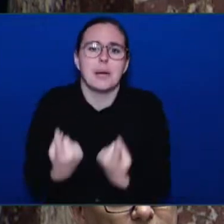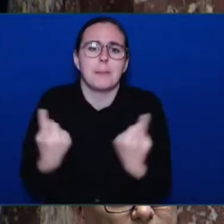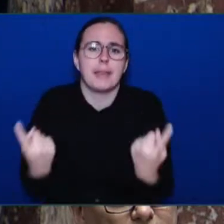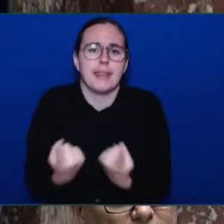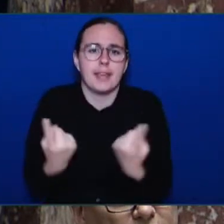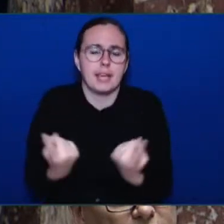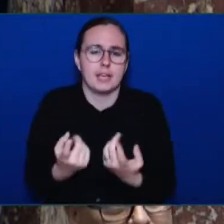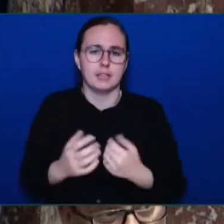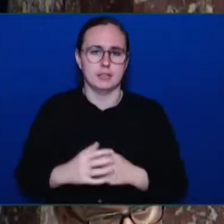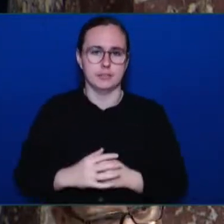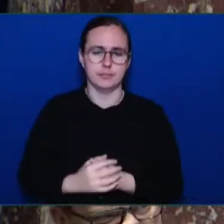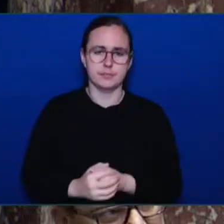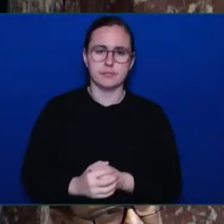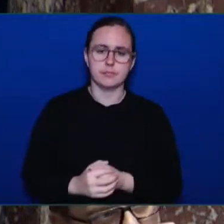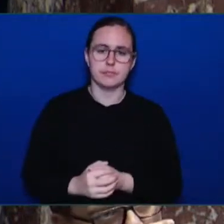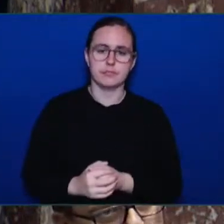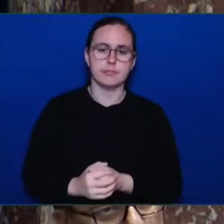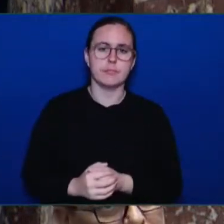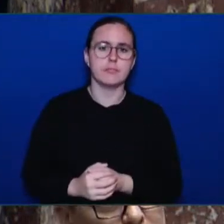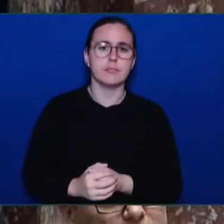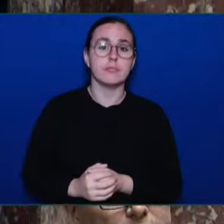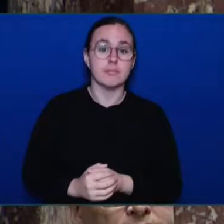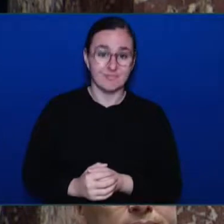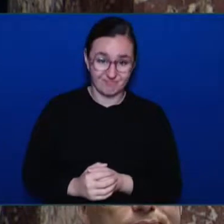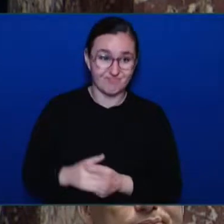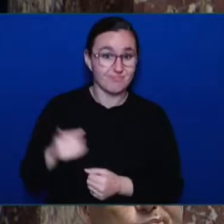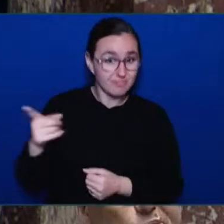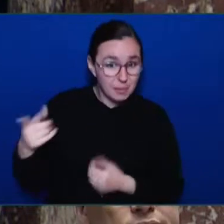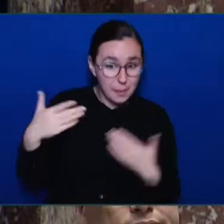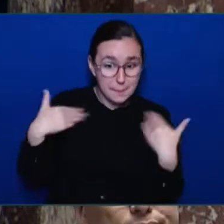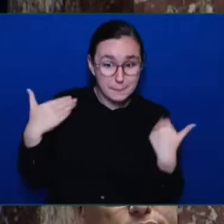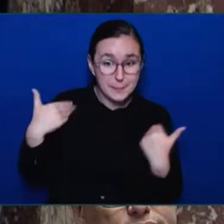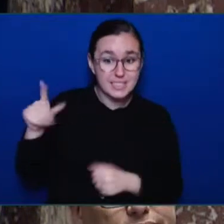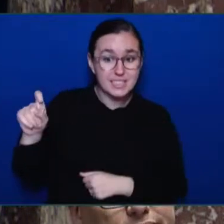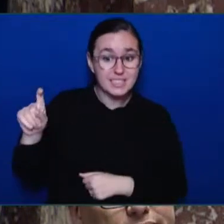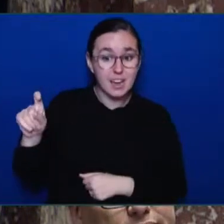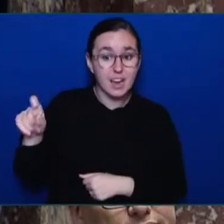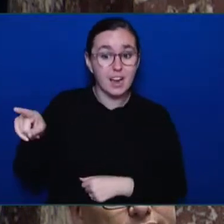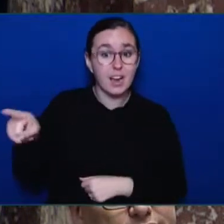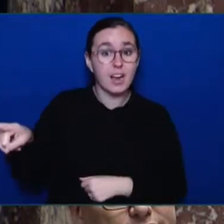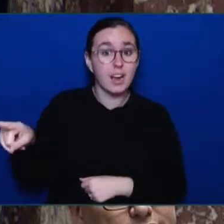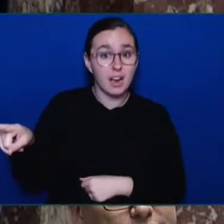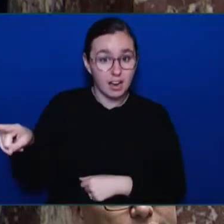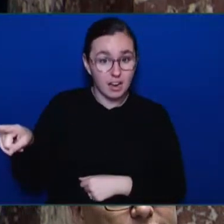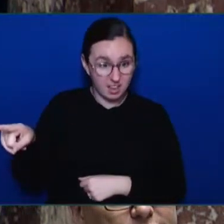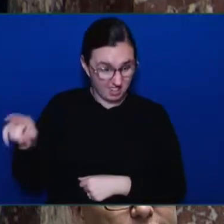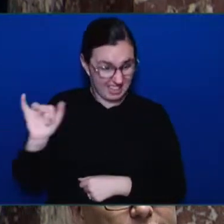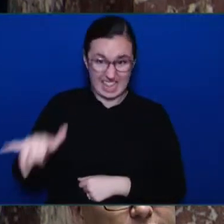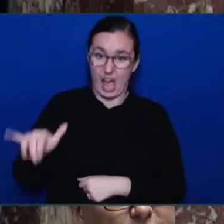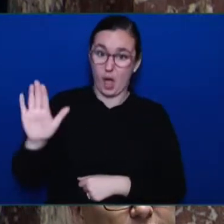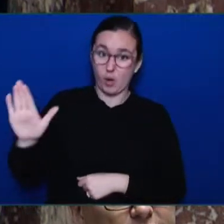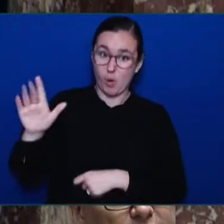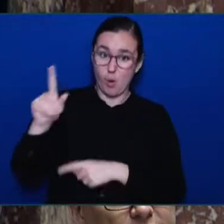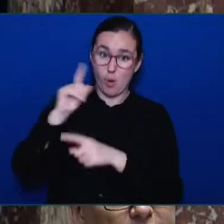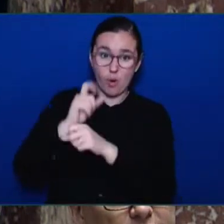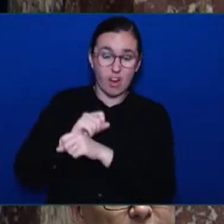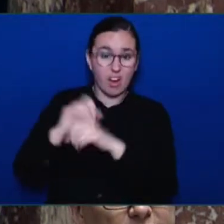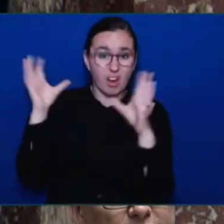Health, is this his vision of equitable access to universal primary health care in